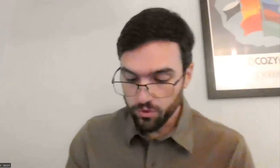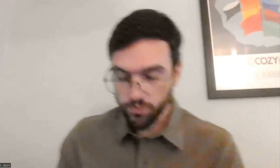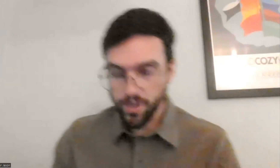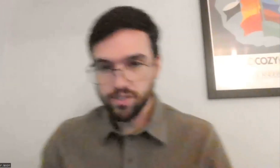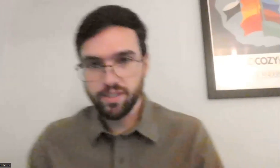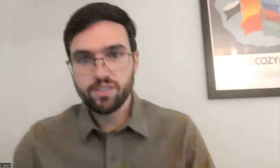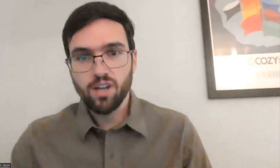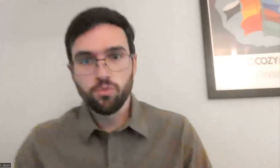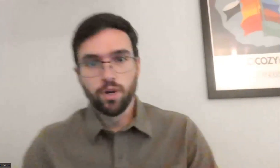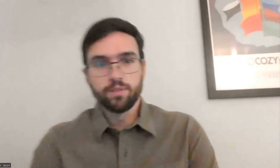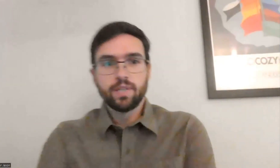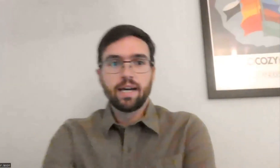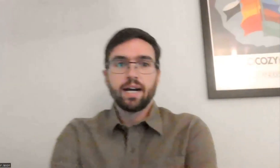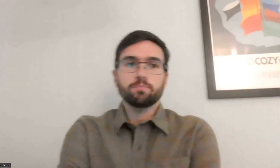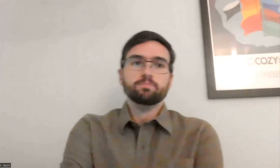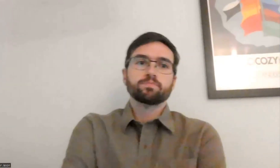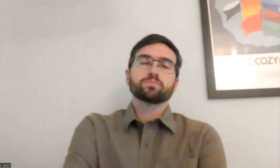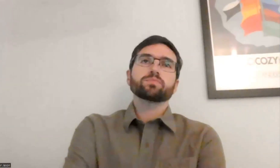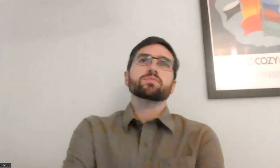Yeah, oof, that's a tough one.